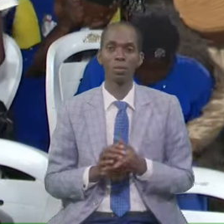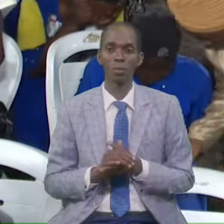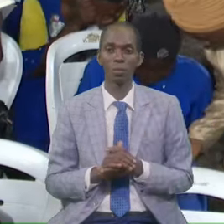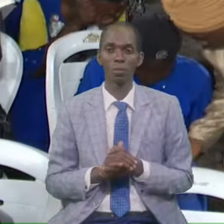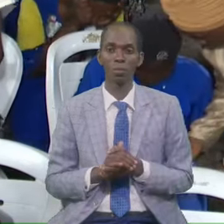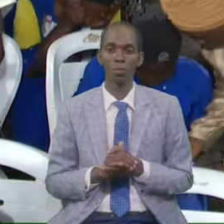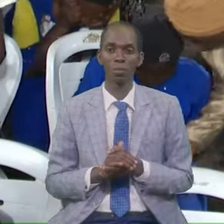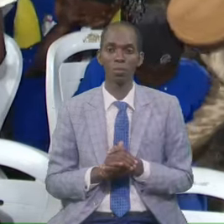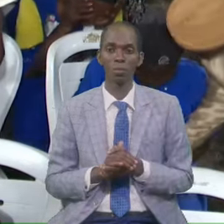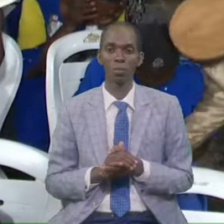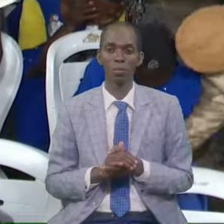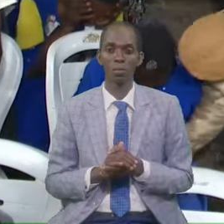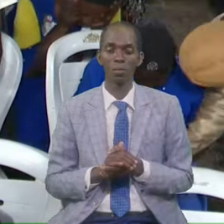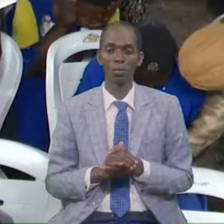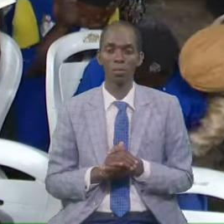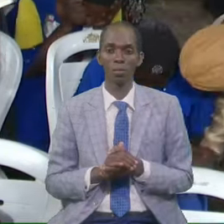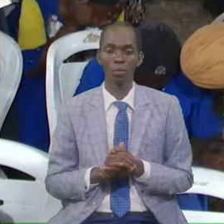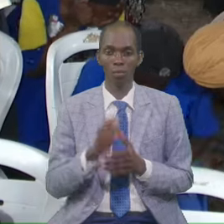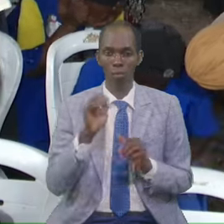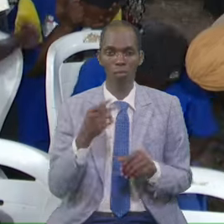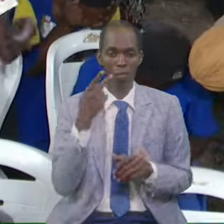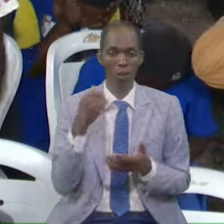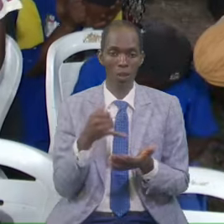You see it on the screen.